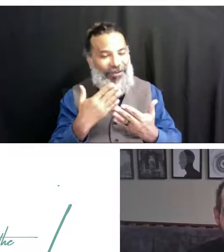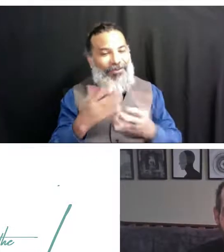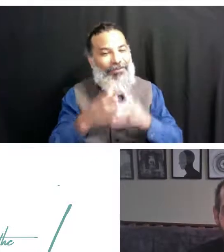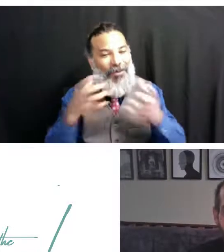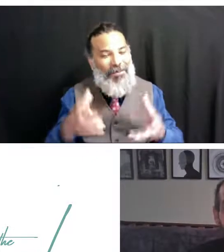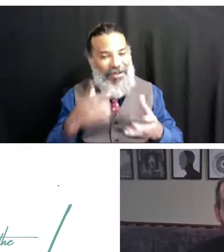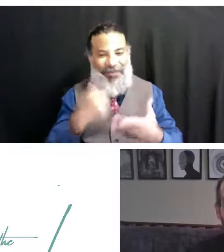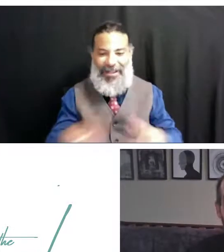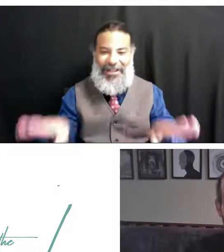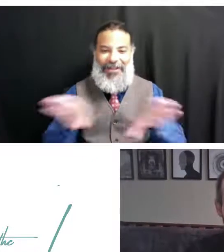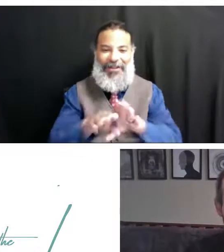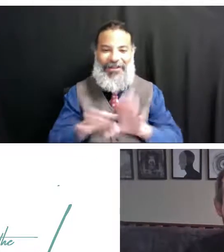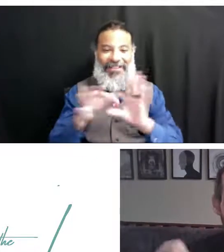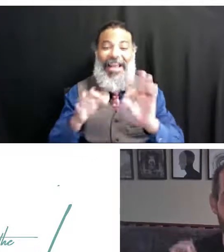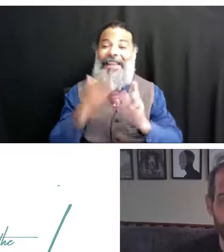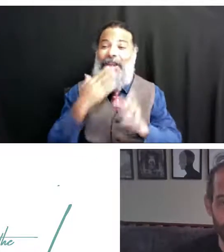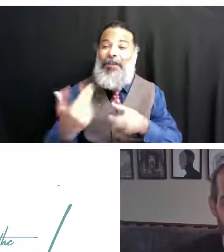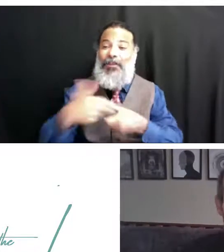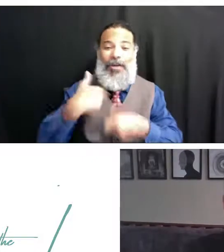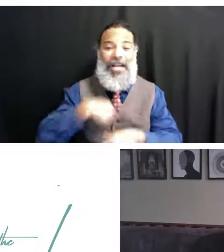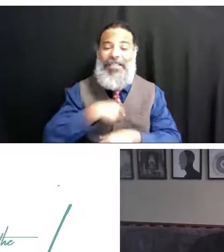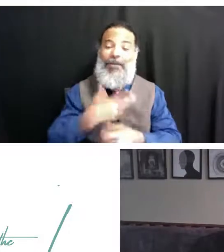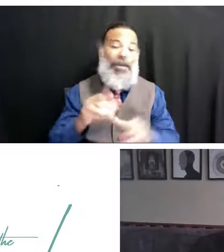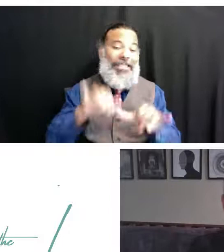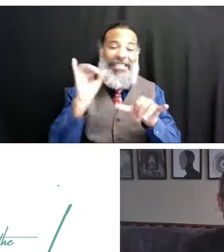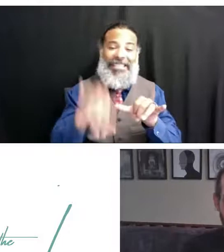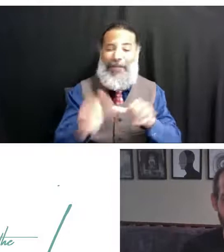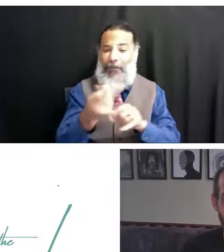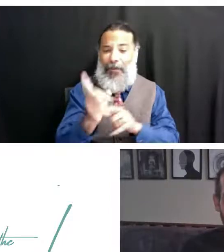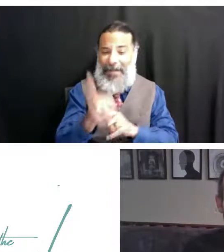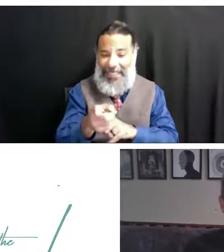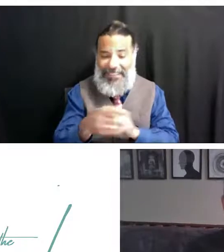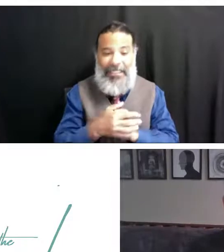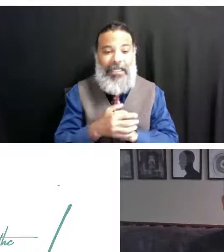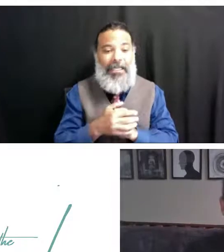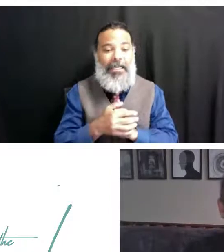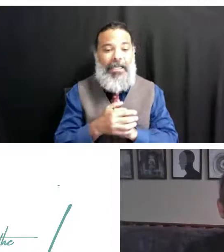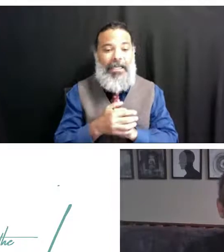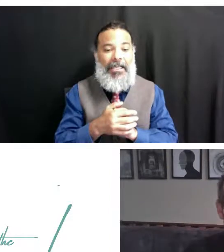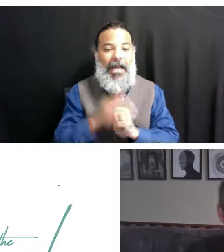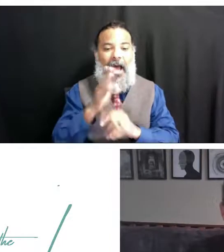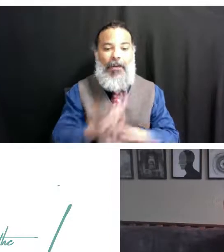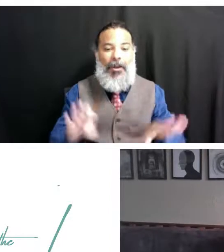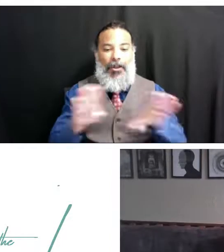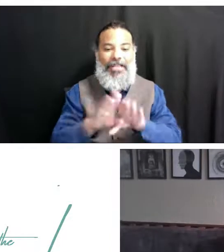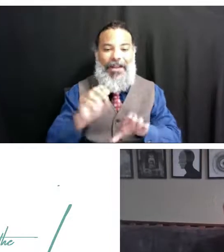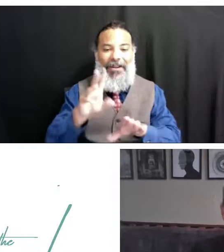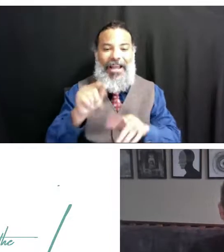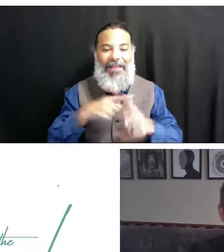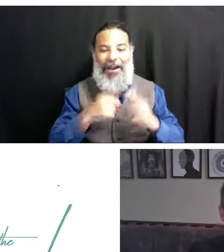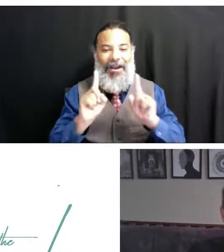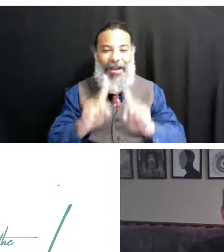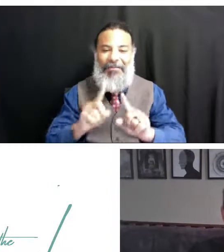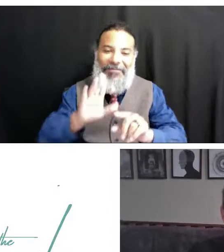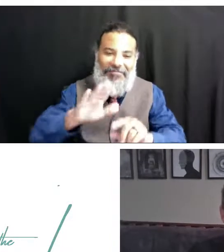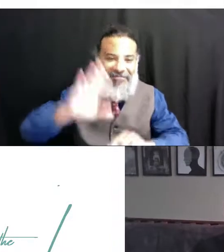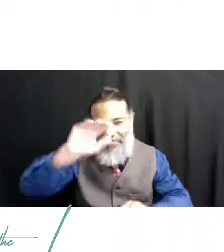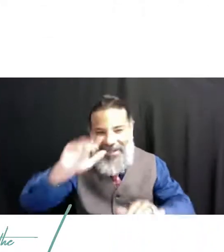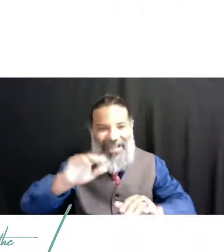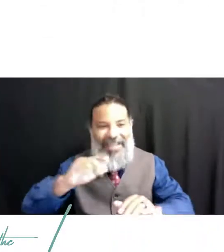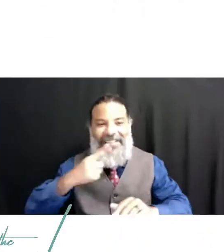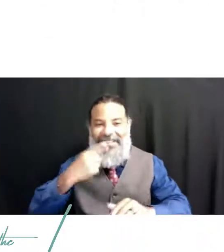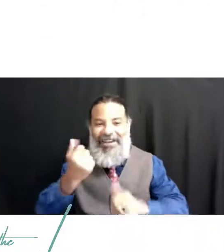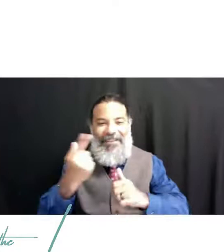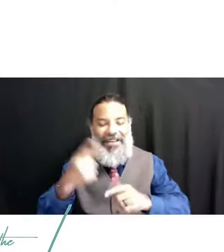that closing note and for joining us, Jean. If you want to stick around for just a moment, I will close things out and then come and say goodbye to all of